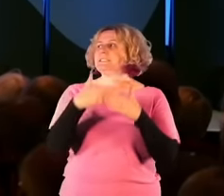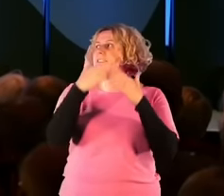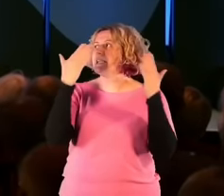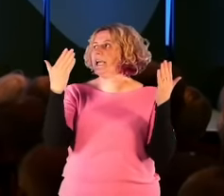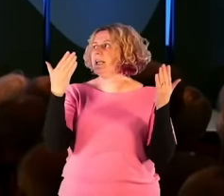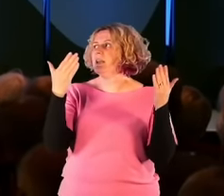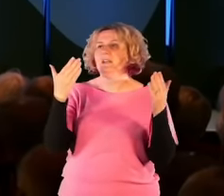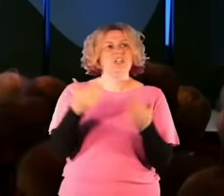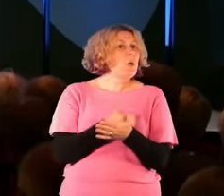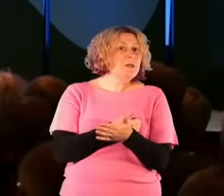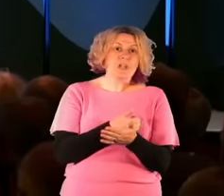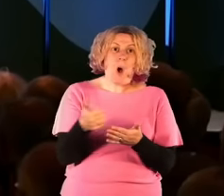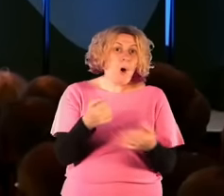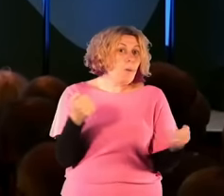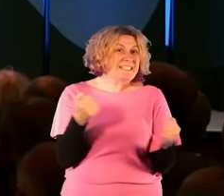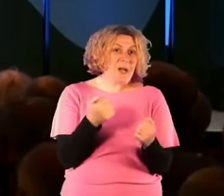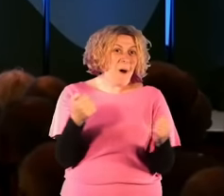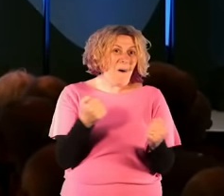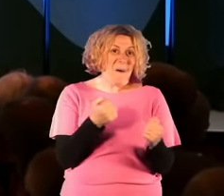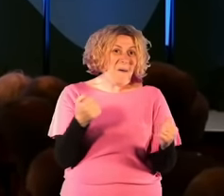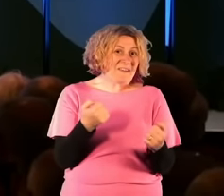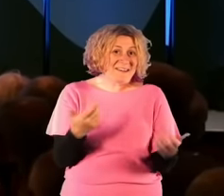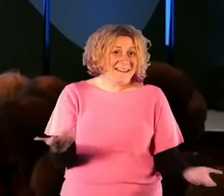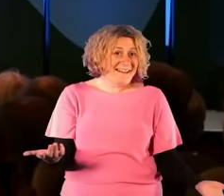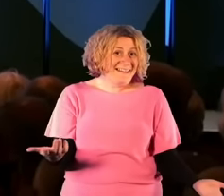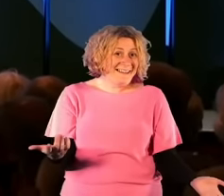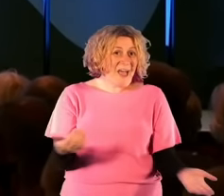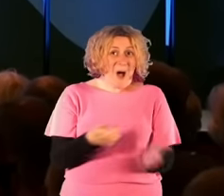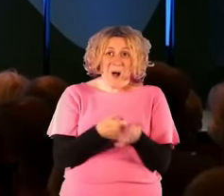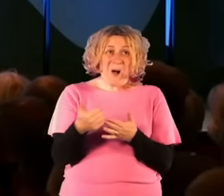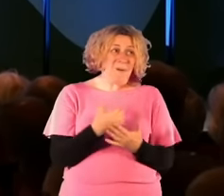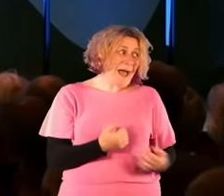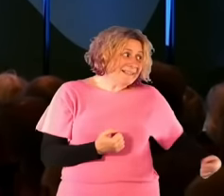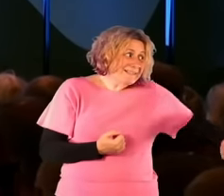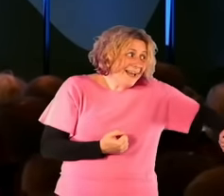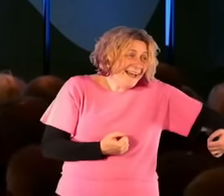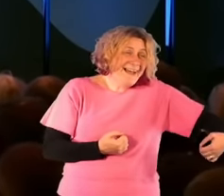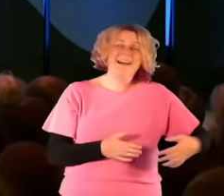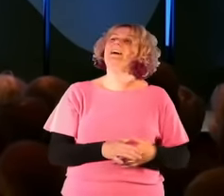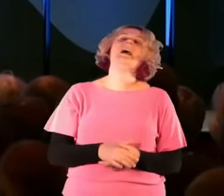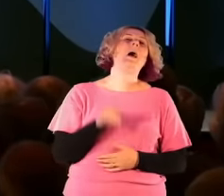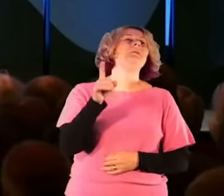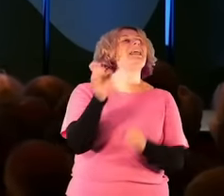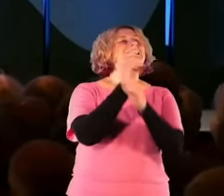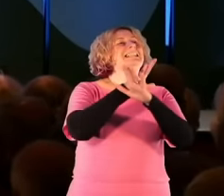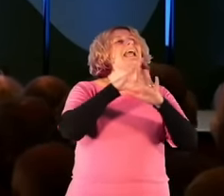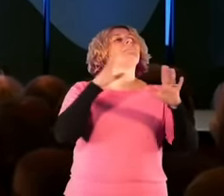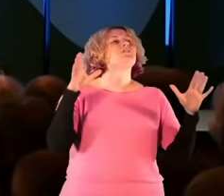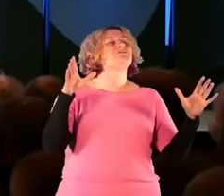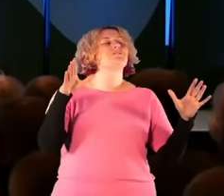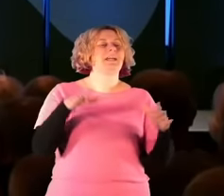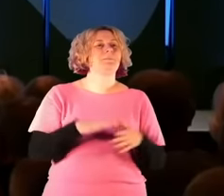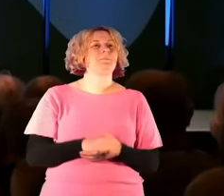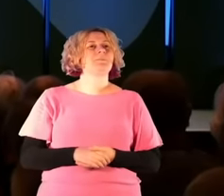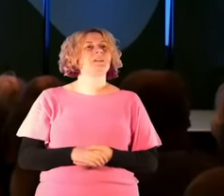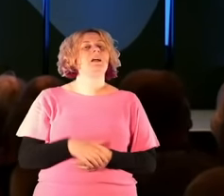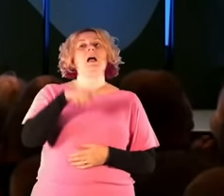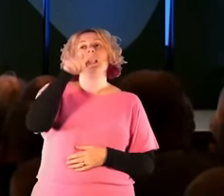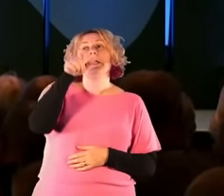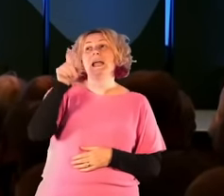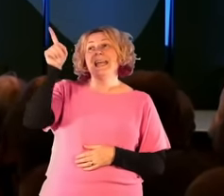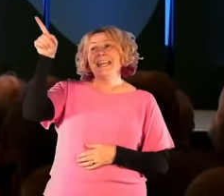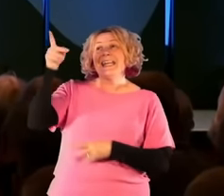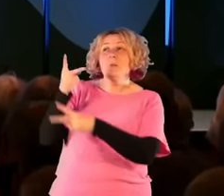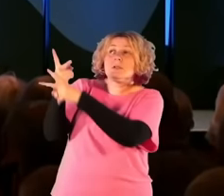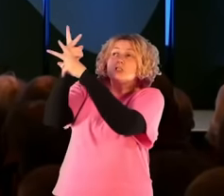she was always cold. I don't know. But that's the imagery here. He will shelter you